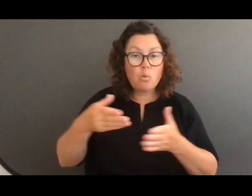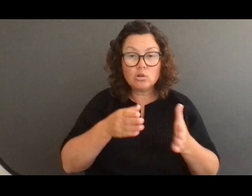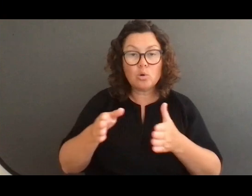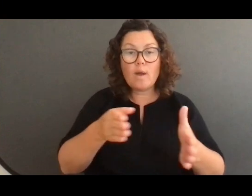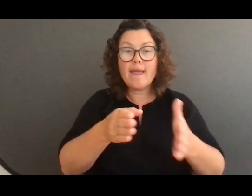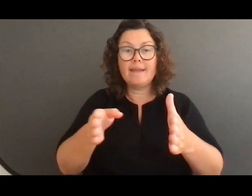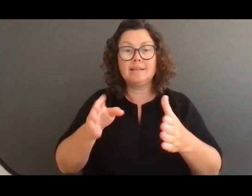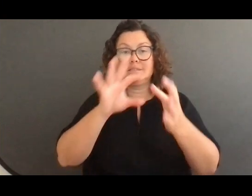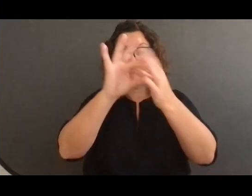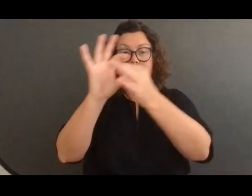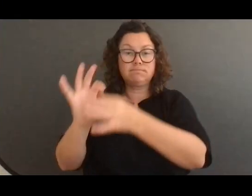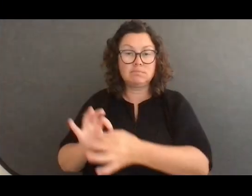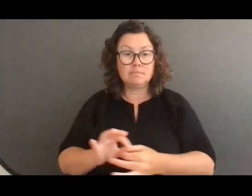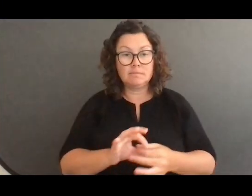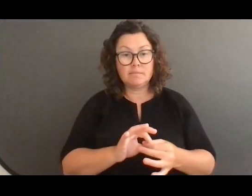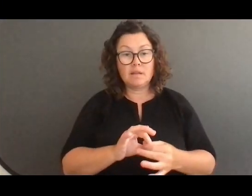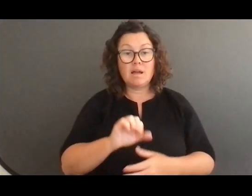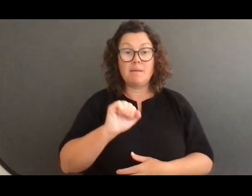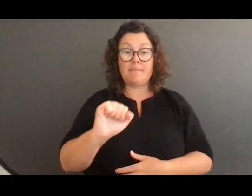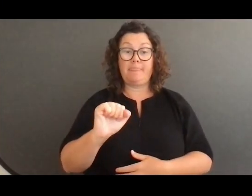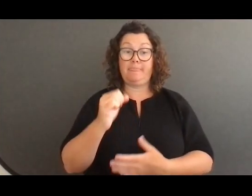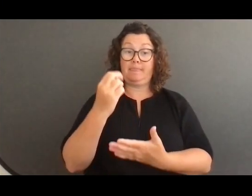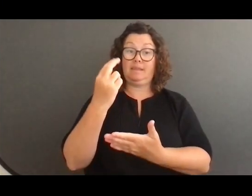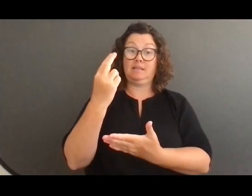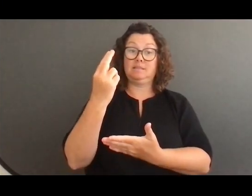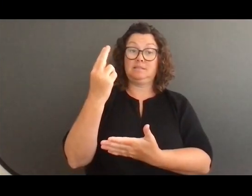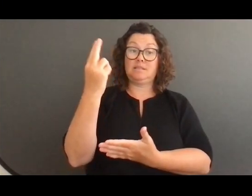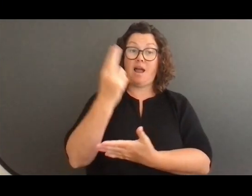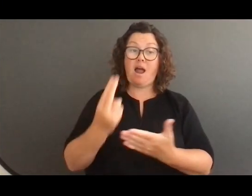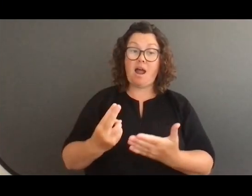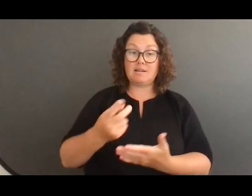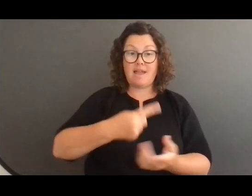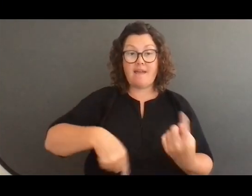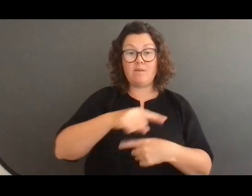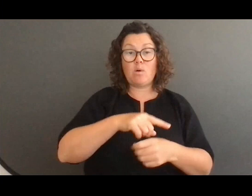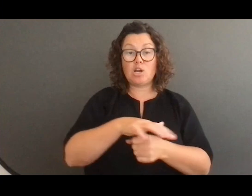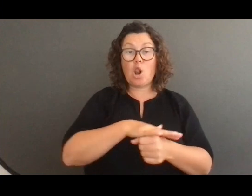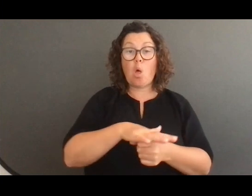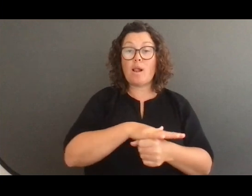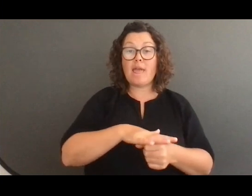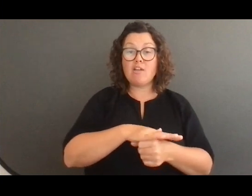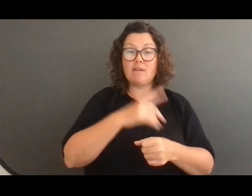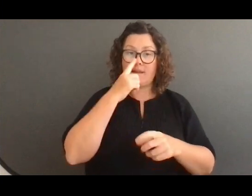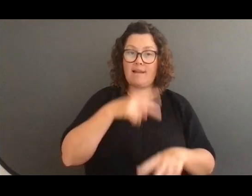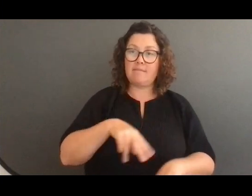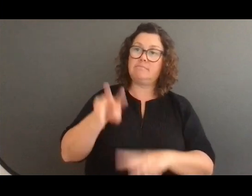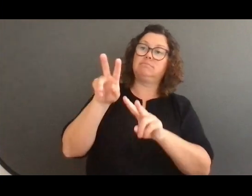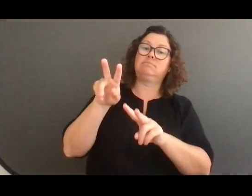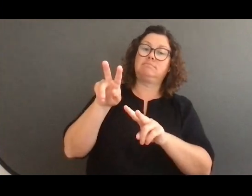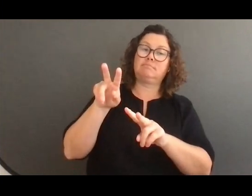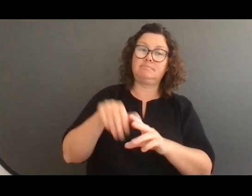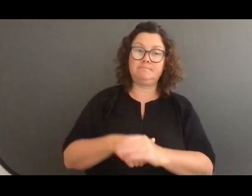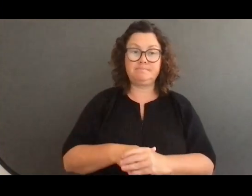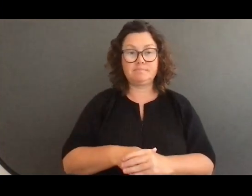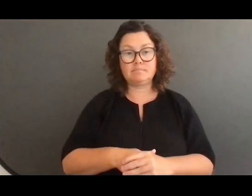very controversial in our local area. And the students really, they came with those opinions. So it was a